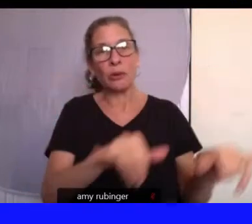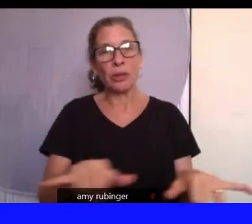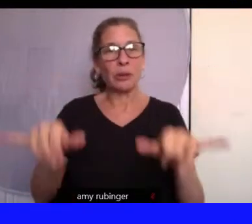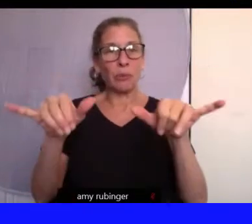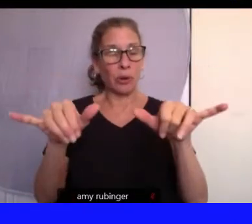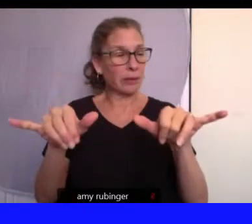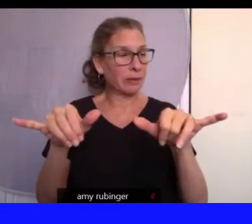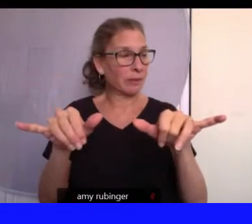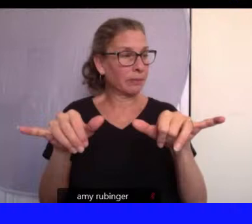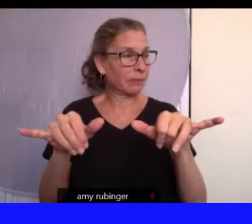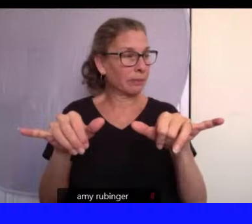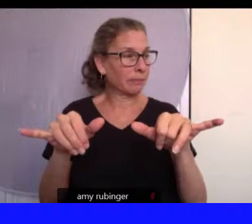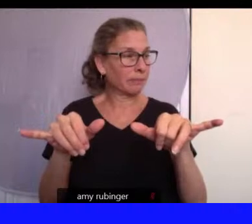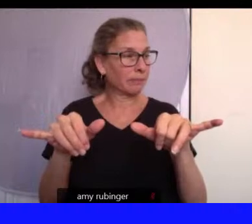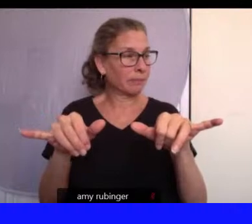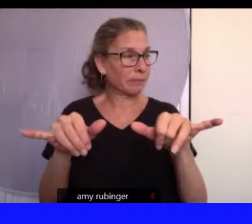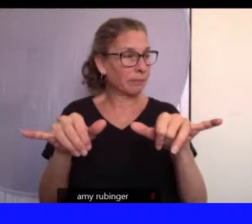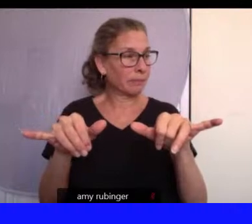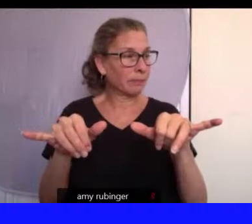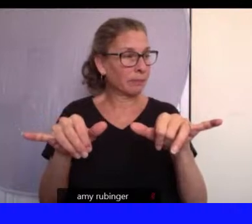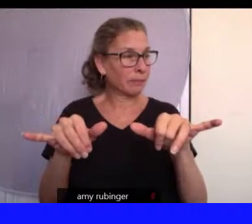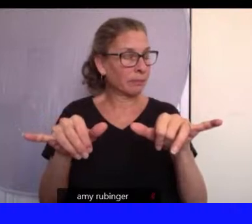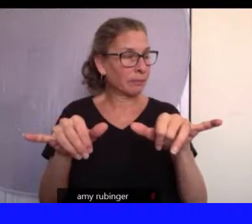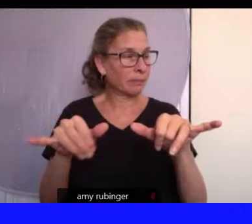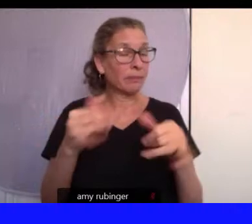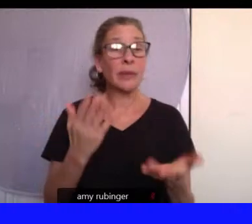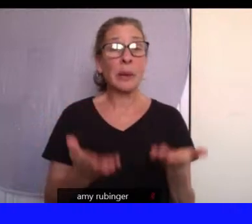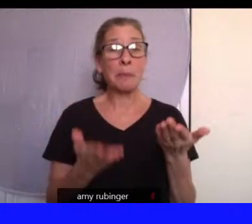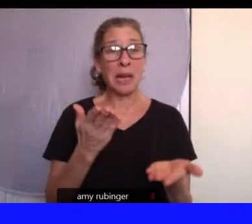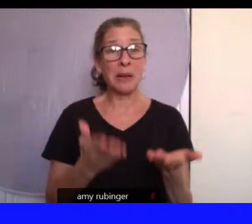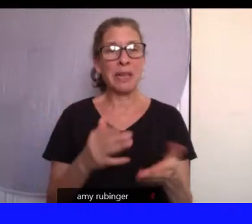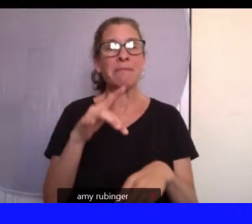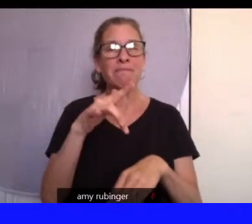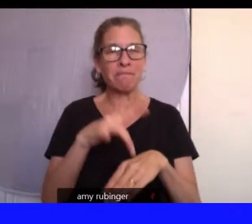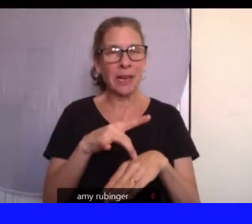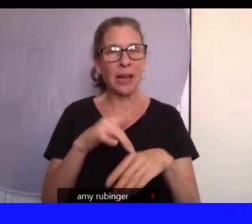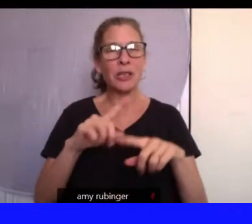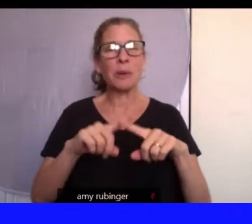That's one of the design challenges of the ACO program. There is not a natural